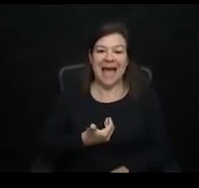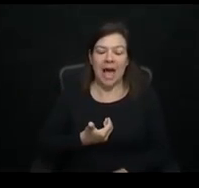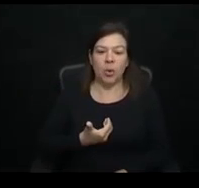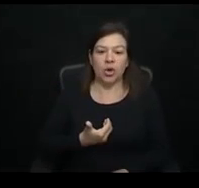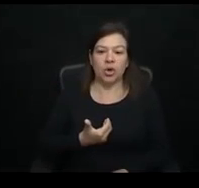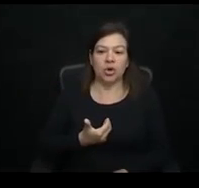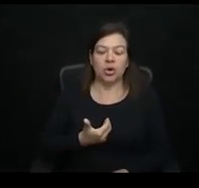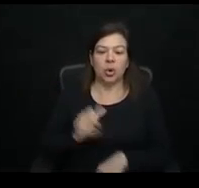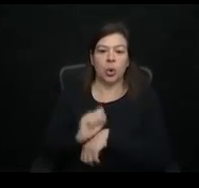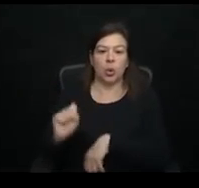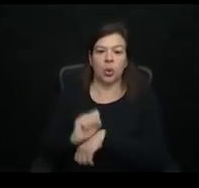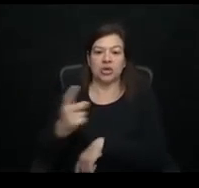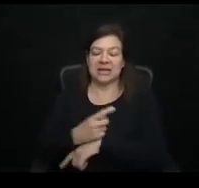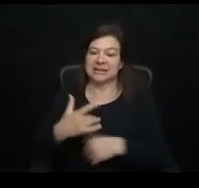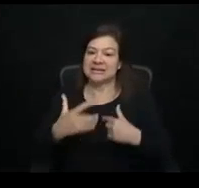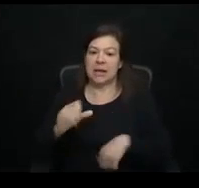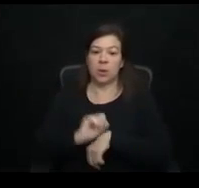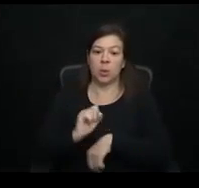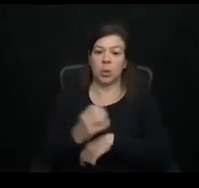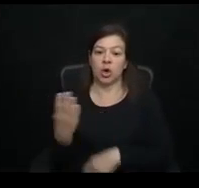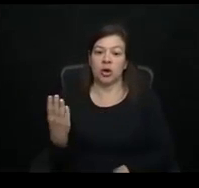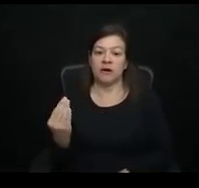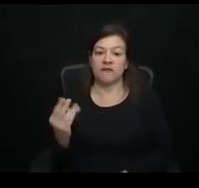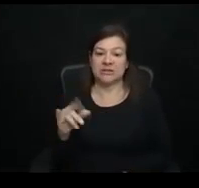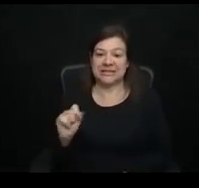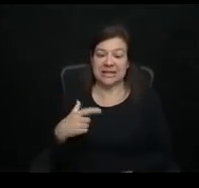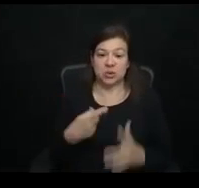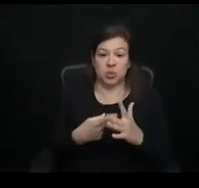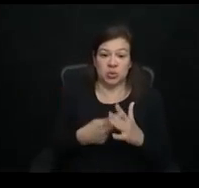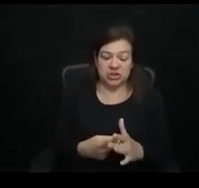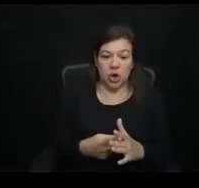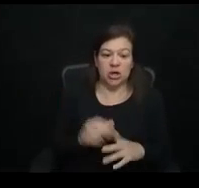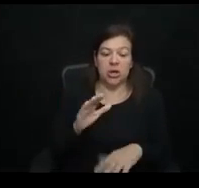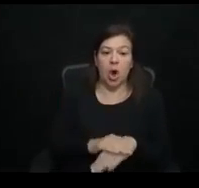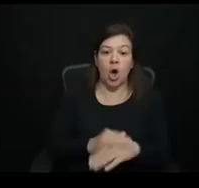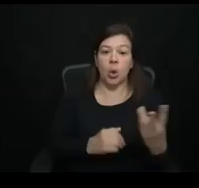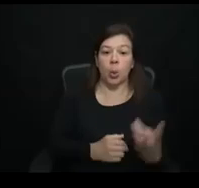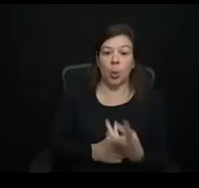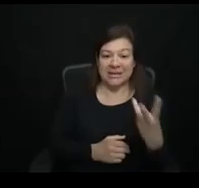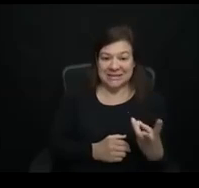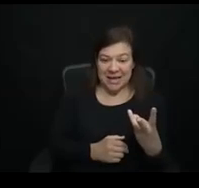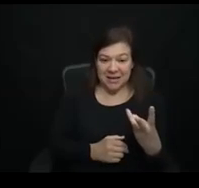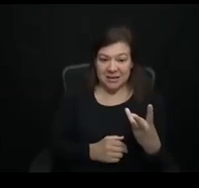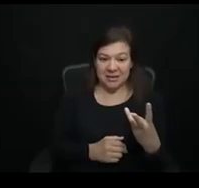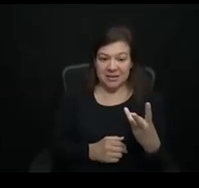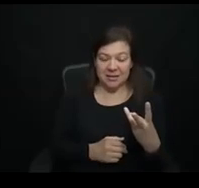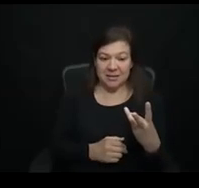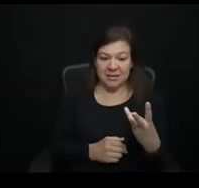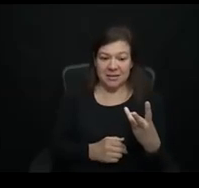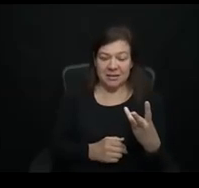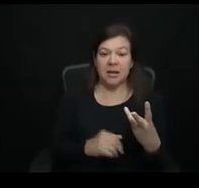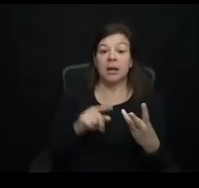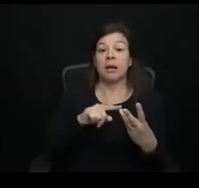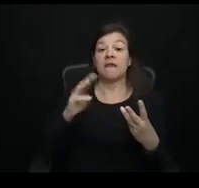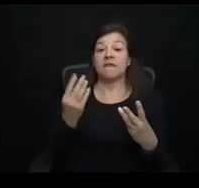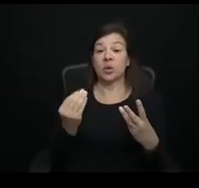is. We generally go a 14-day tour. We started on a Monday, or excuse me, on a Wednesday, which you count off 14